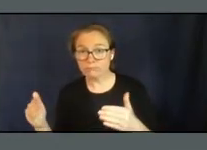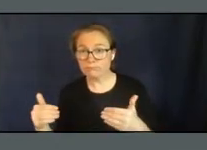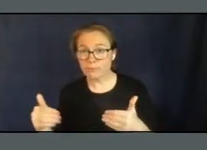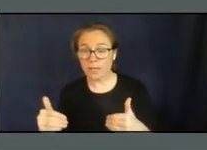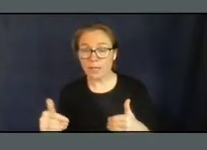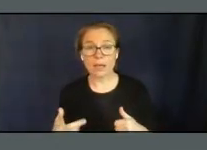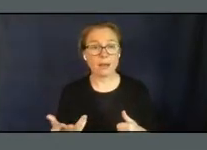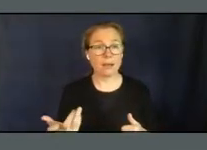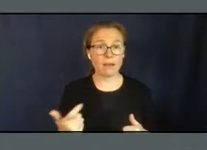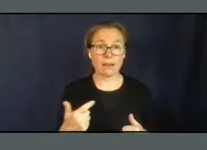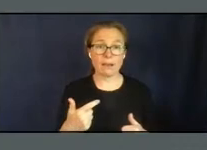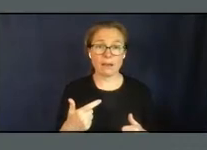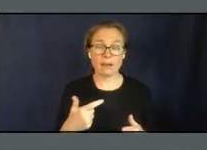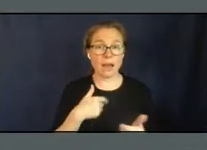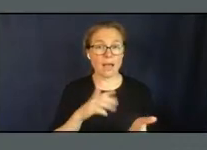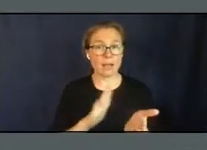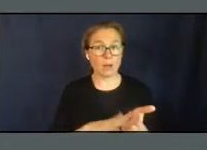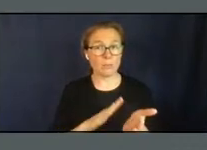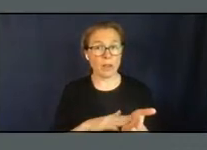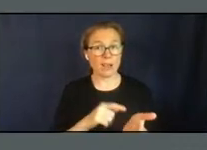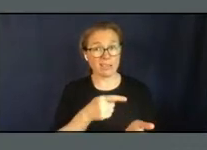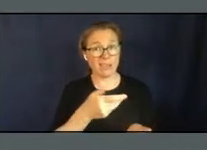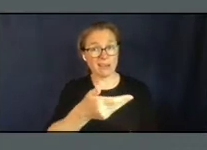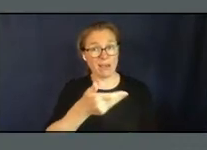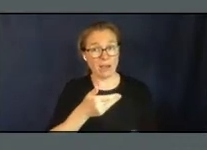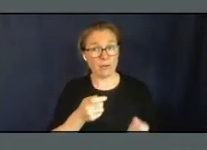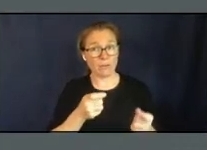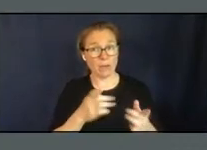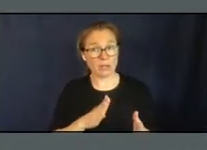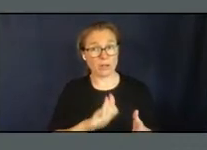manager training. I think when we started talking about